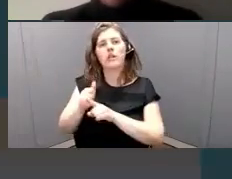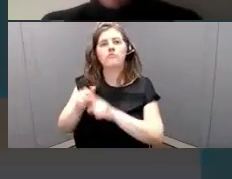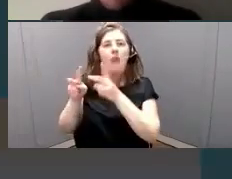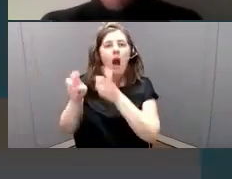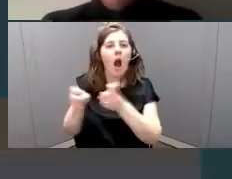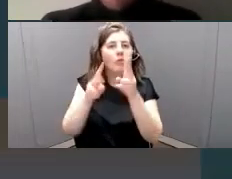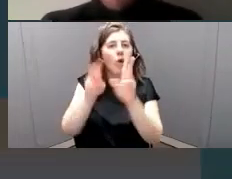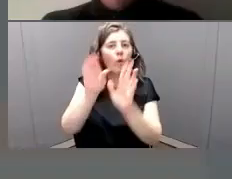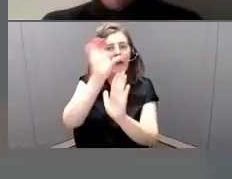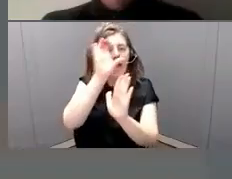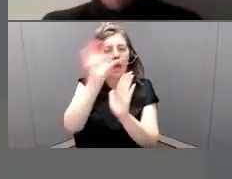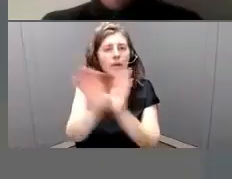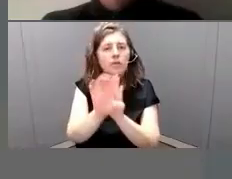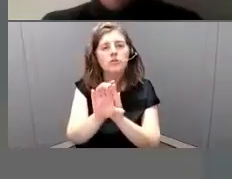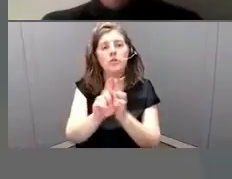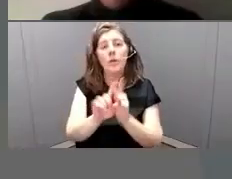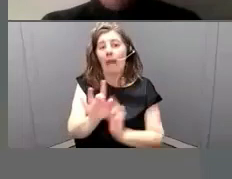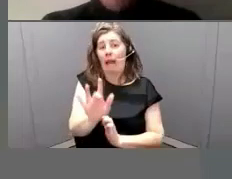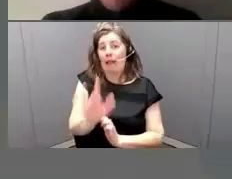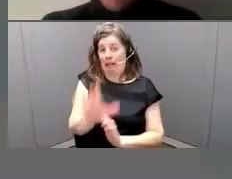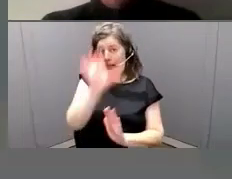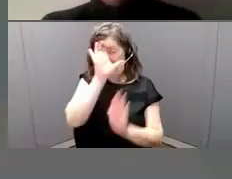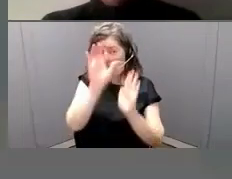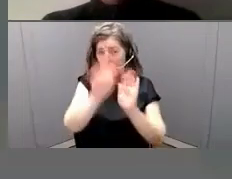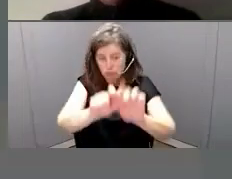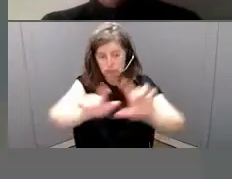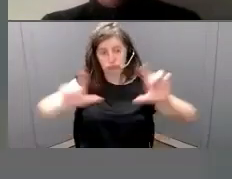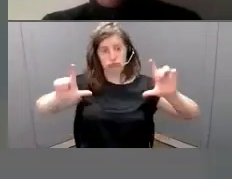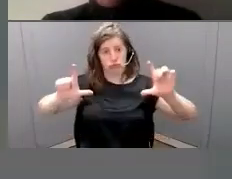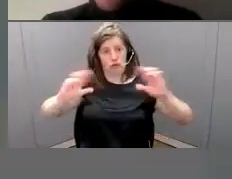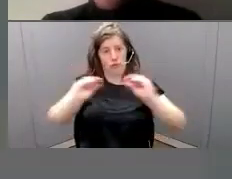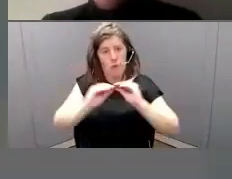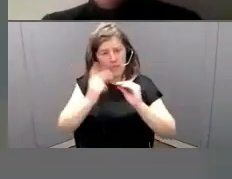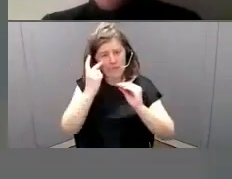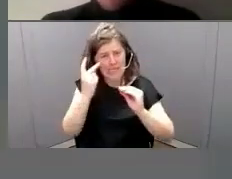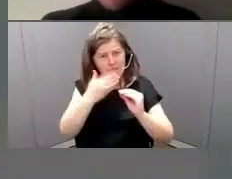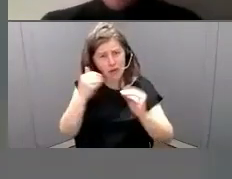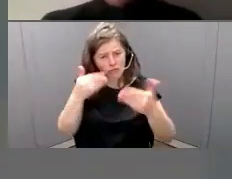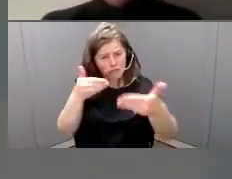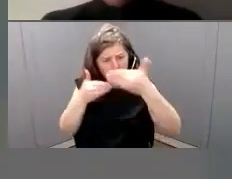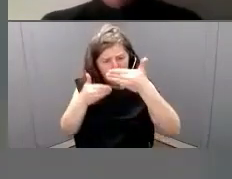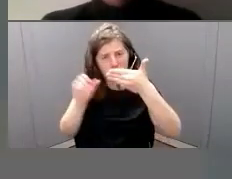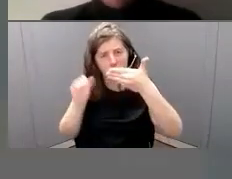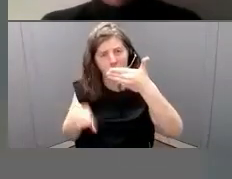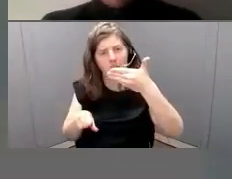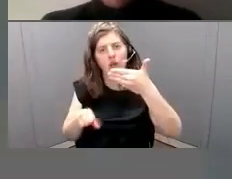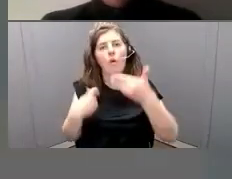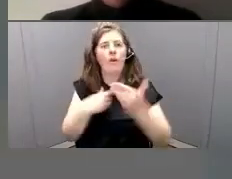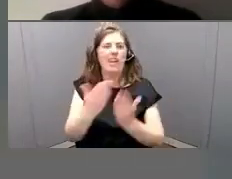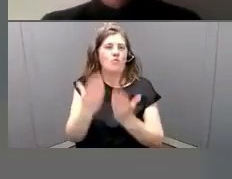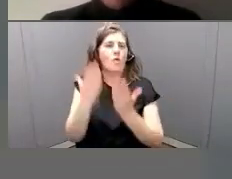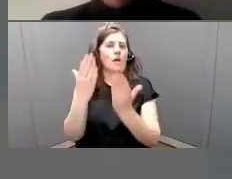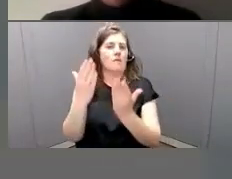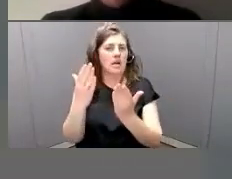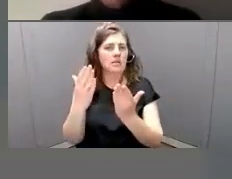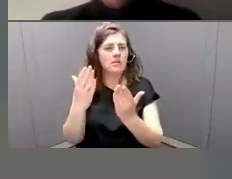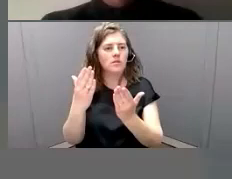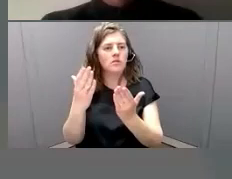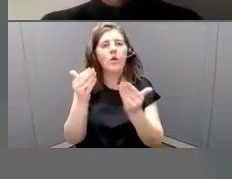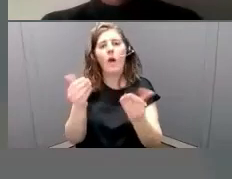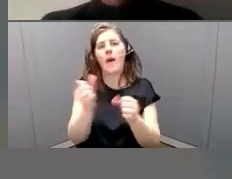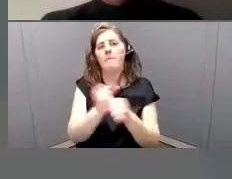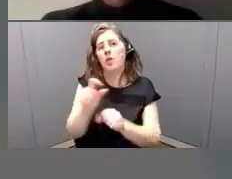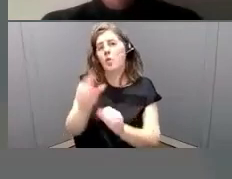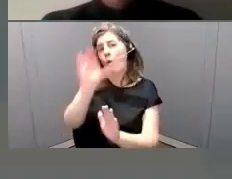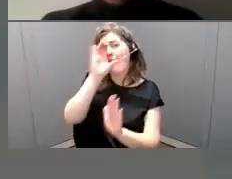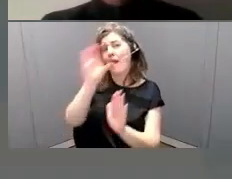image. We can click this image to bring it up to its full size, and we recommend that you make your